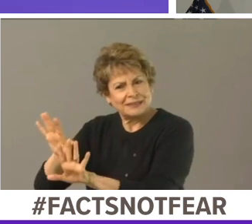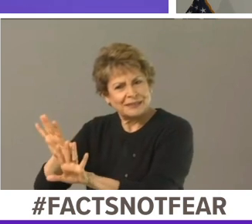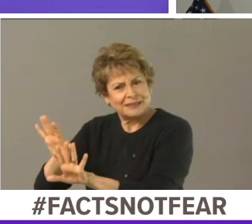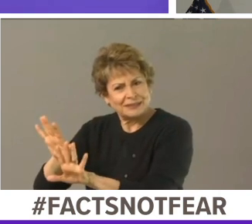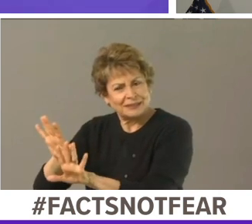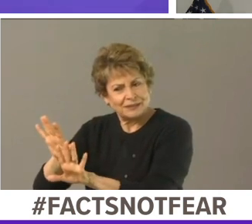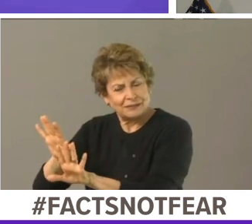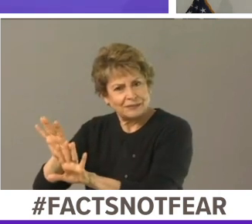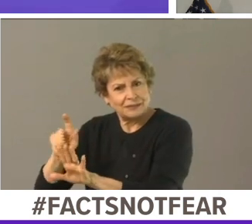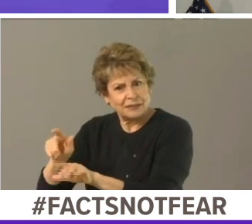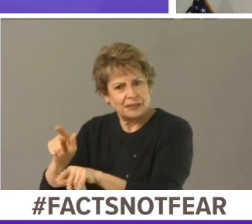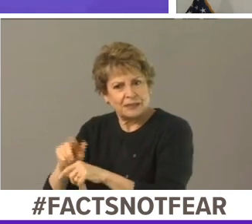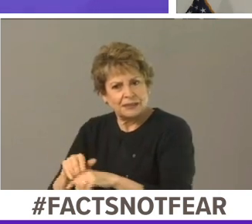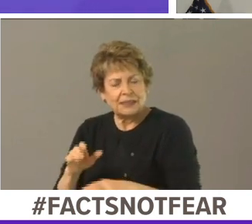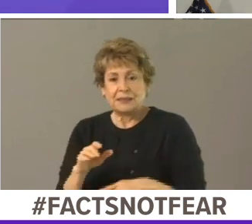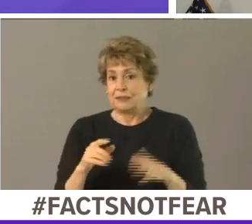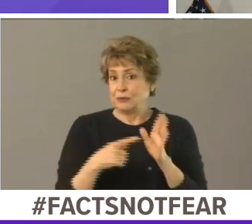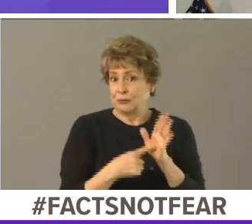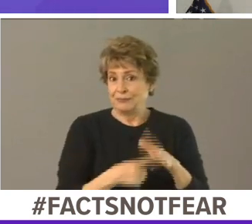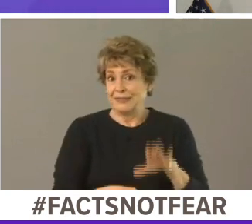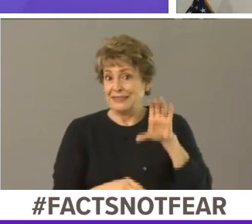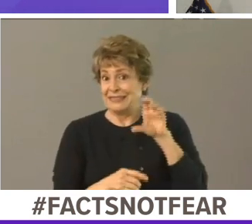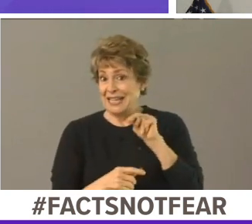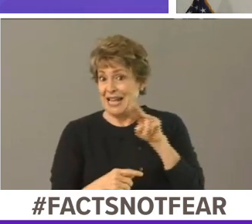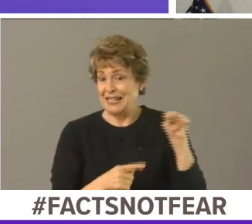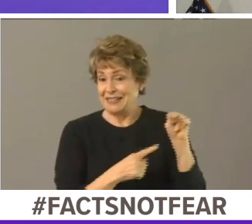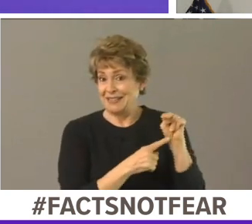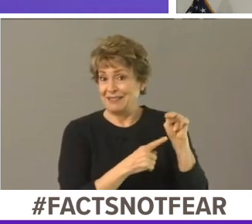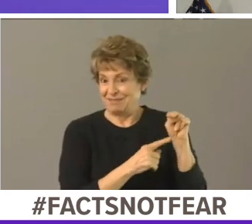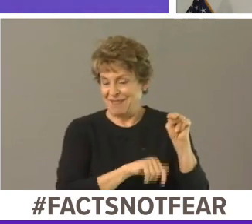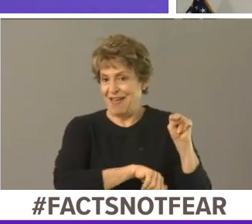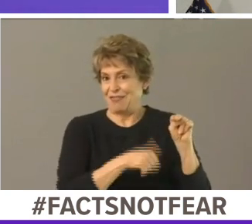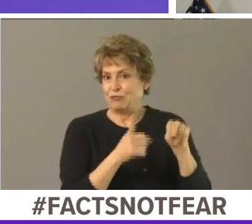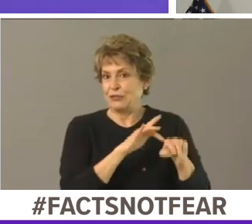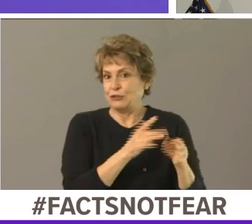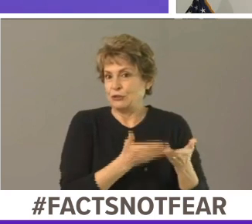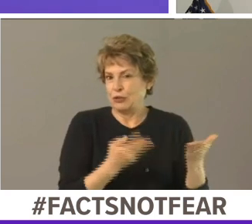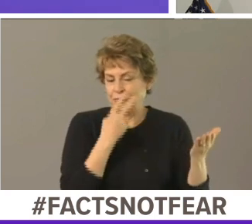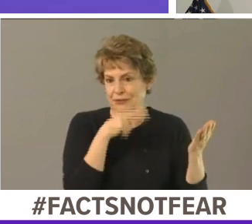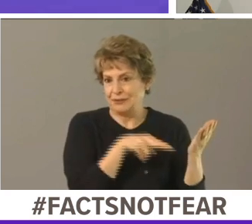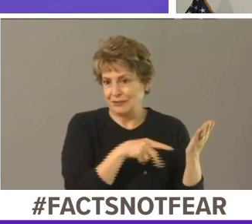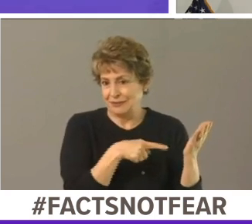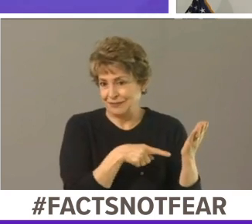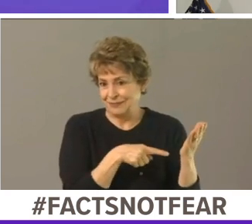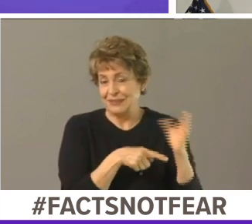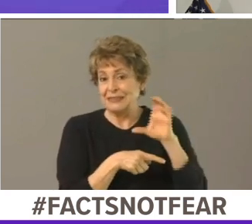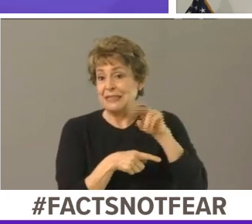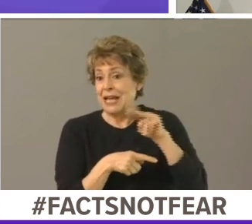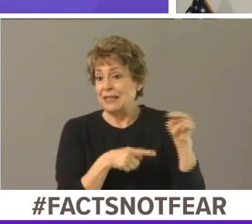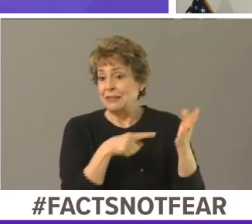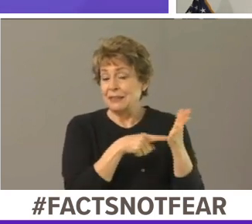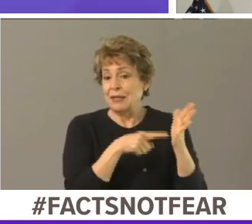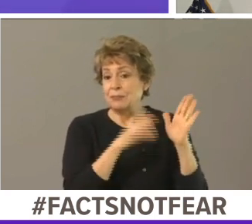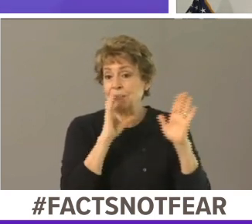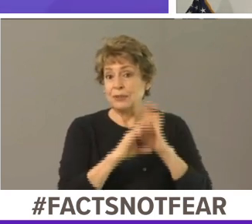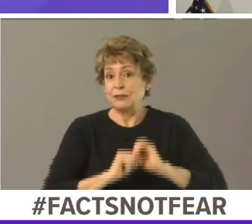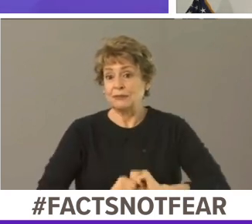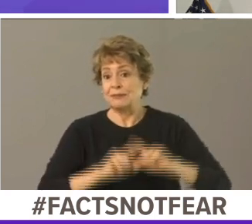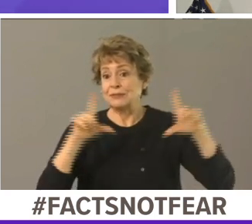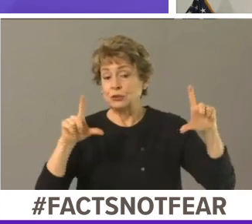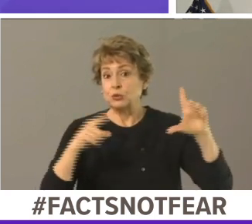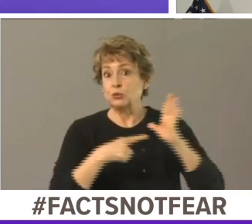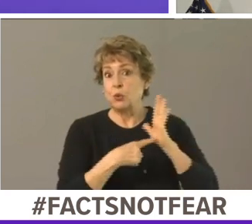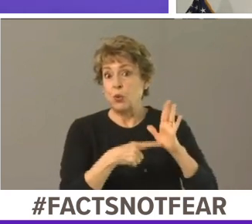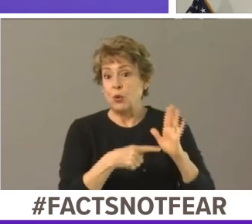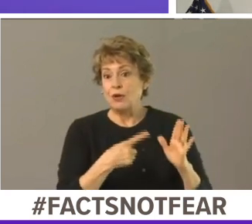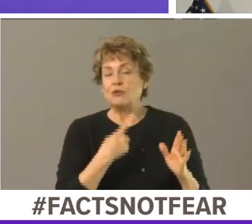Here you can see that where it's red or burgundy, it's rising. Where